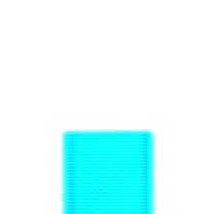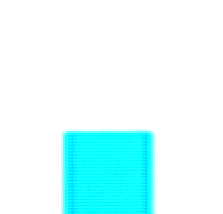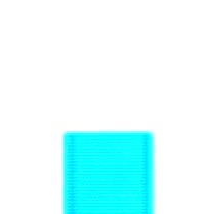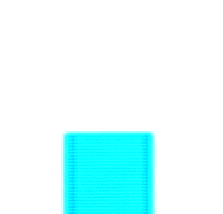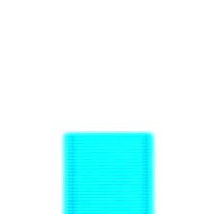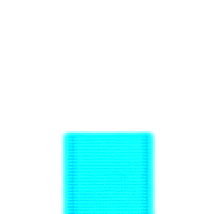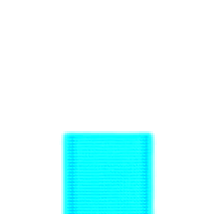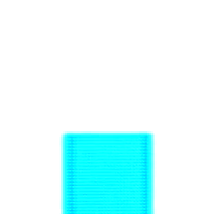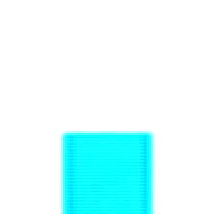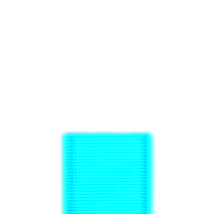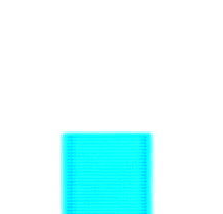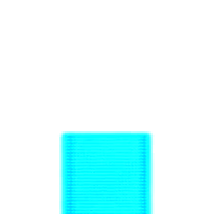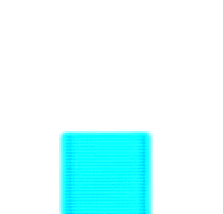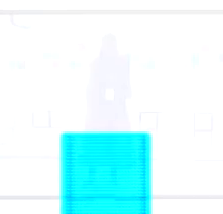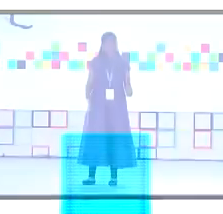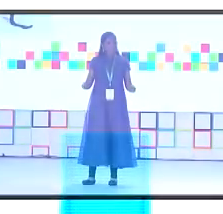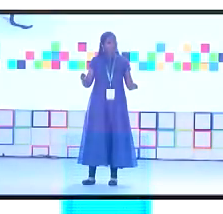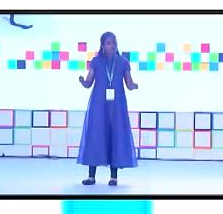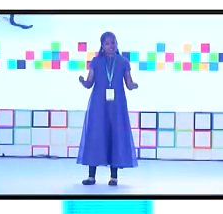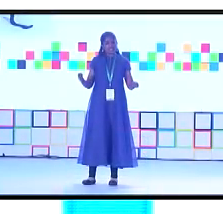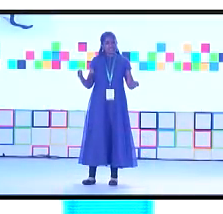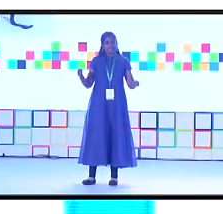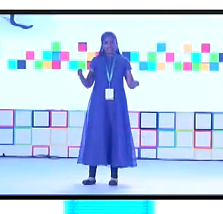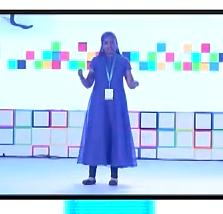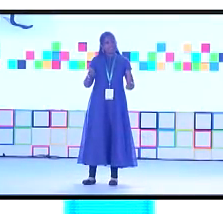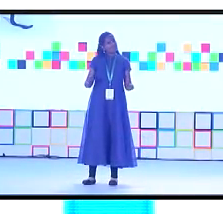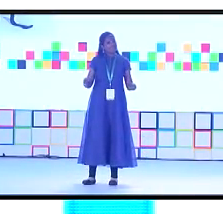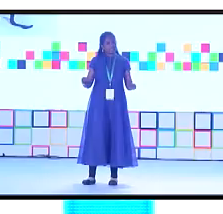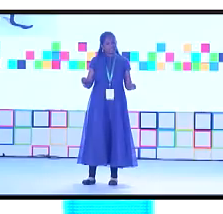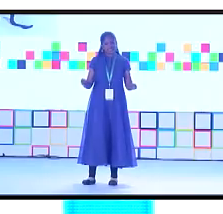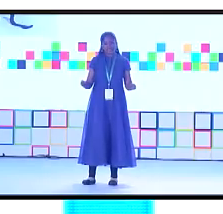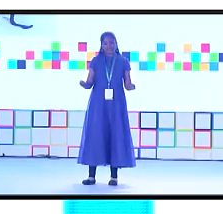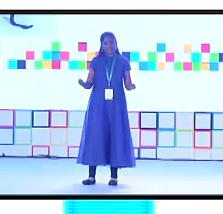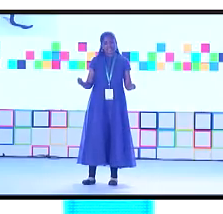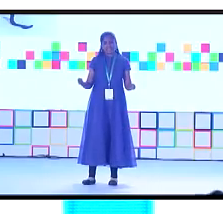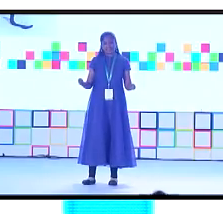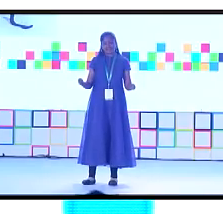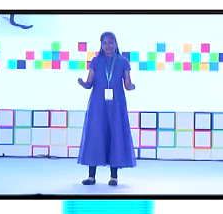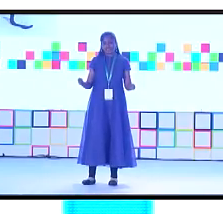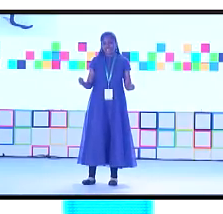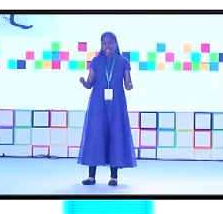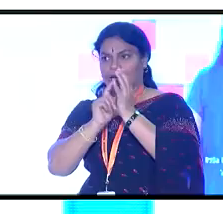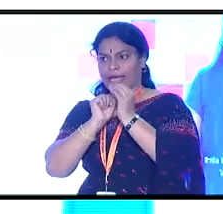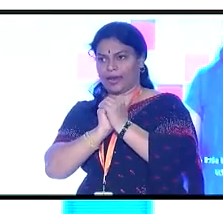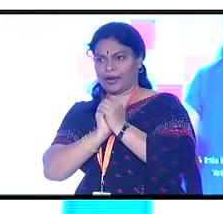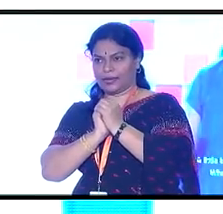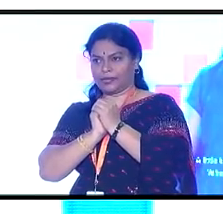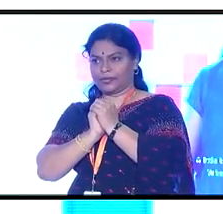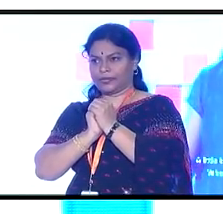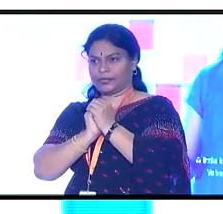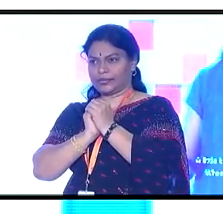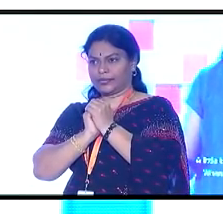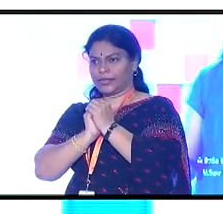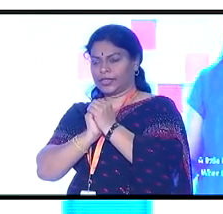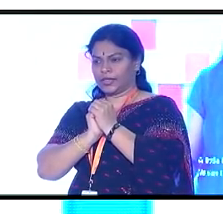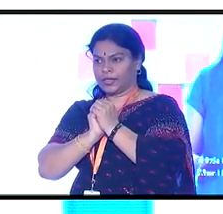bed and I looked at that beetle, the beetle looked menacing, and I felt it was